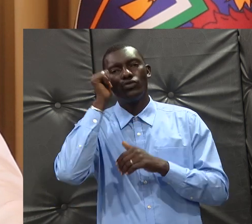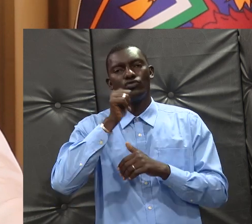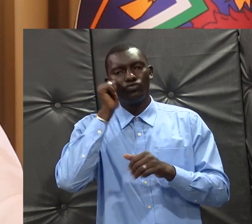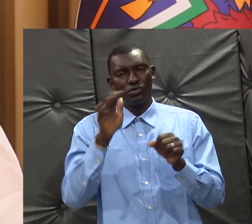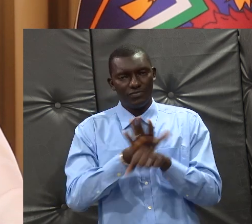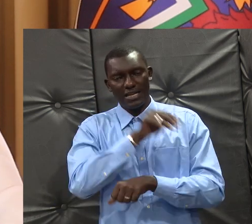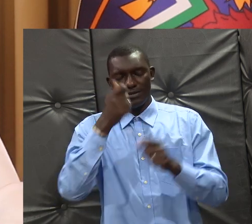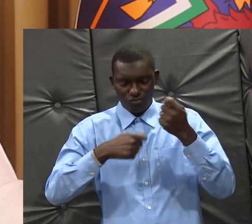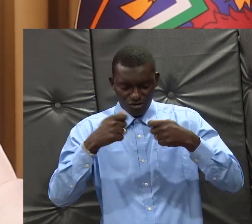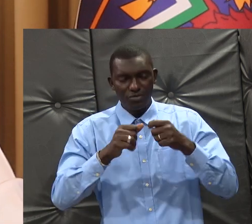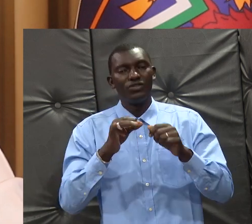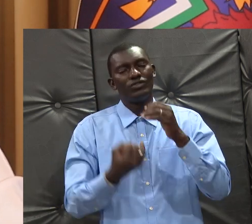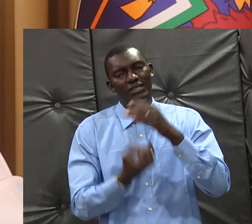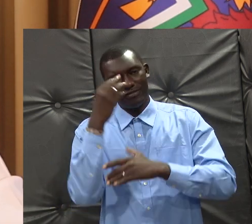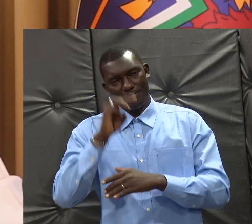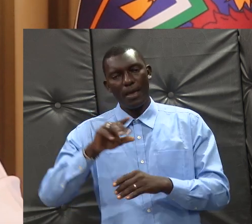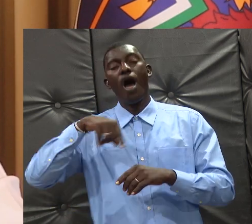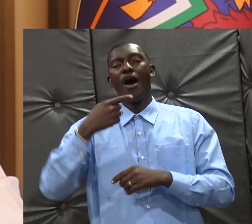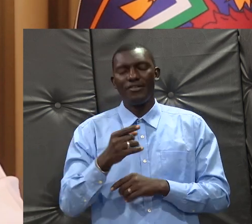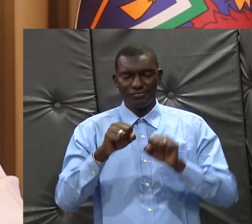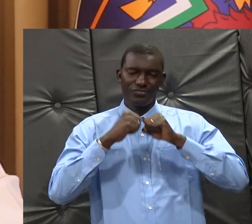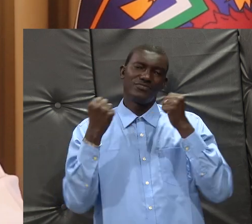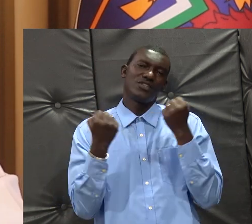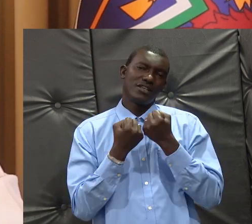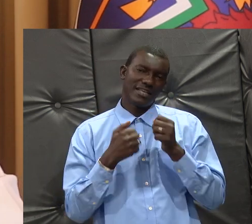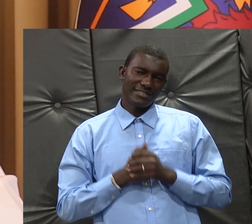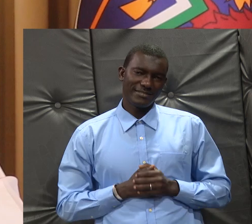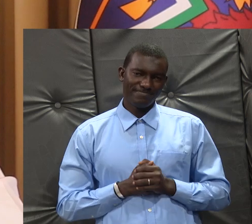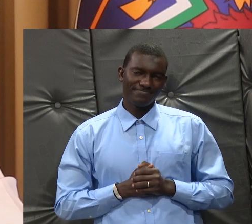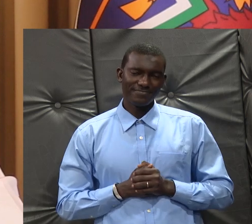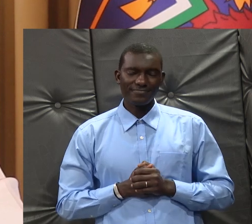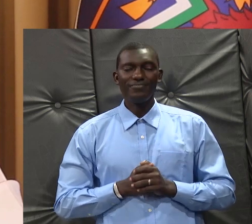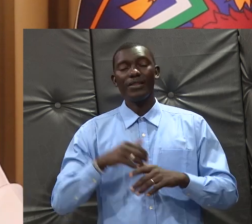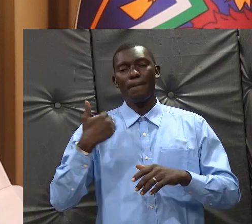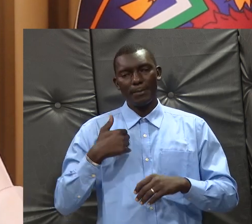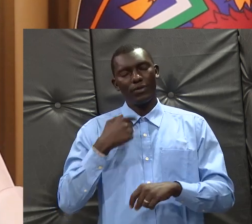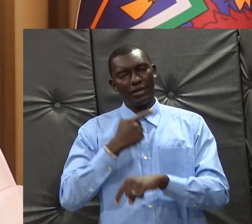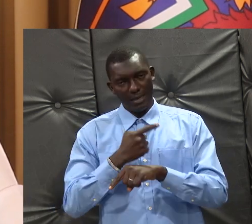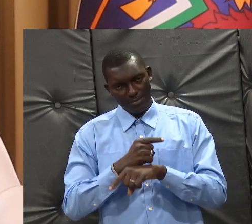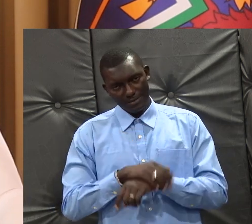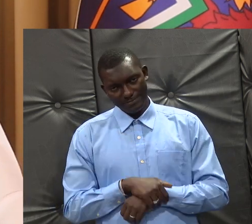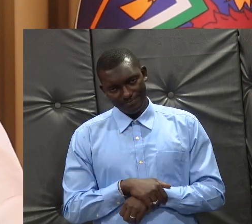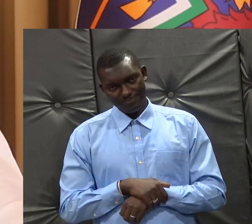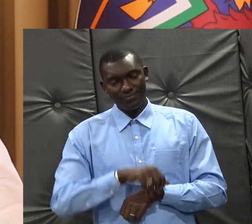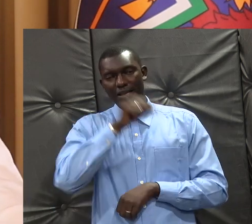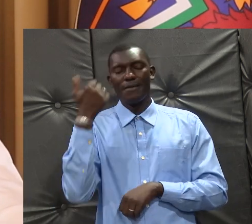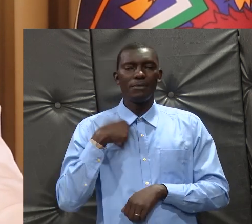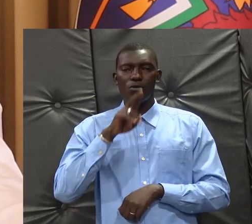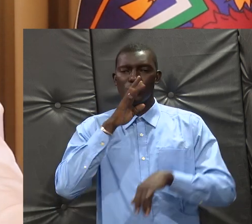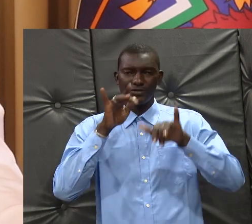the advancement of society. Fellow Gambians and residents of the